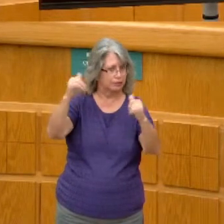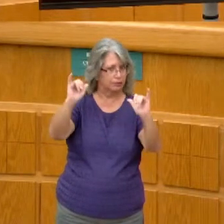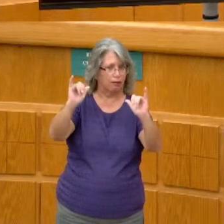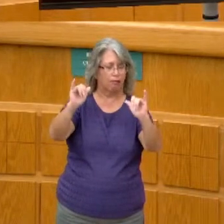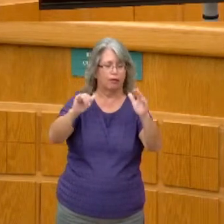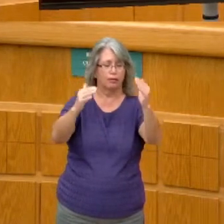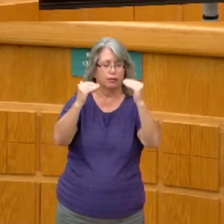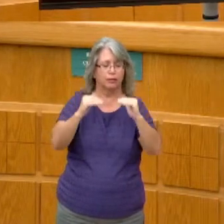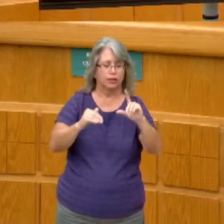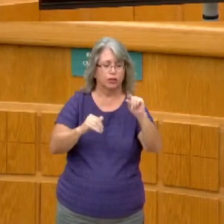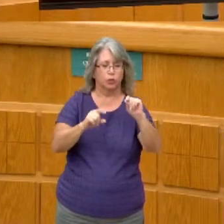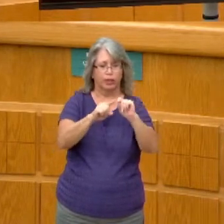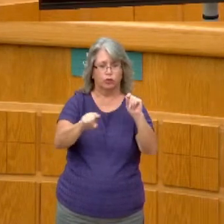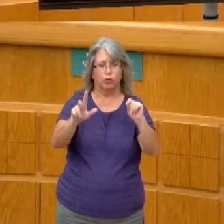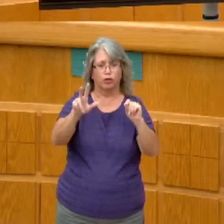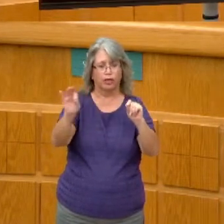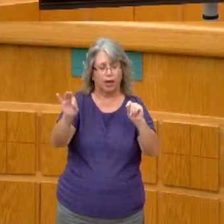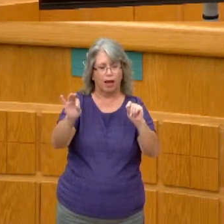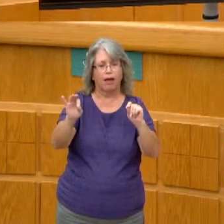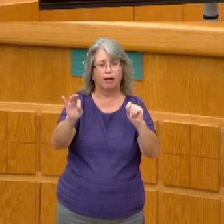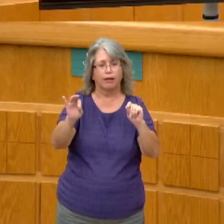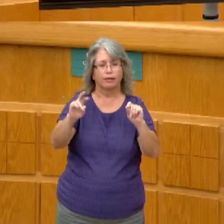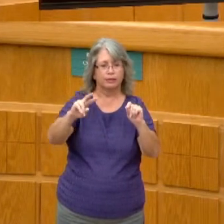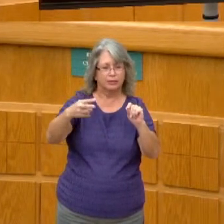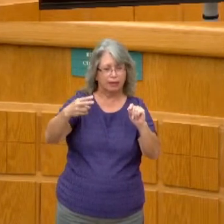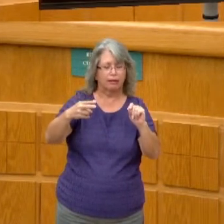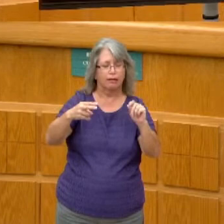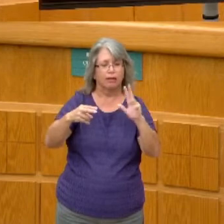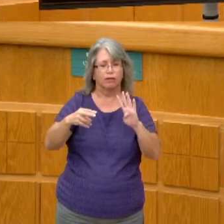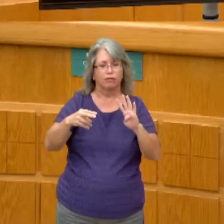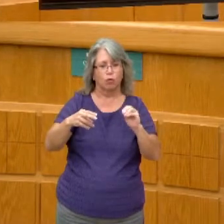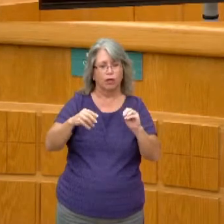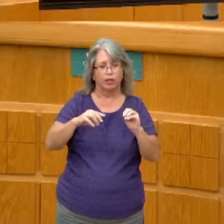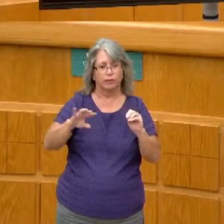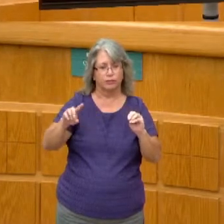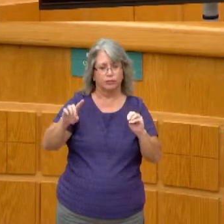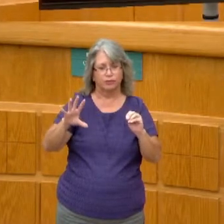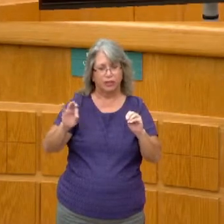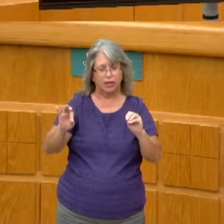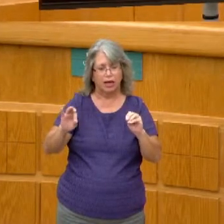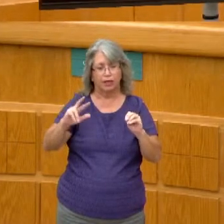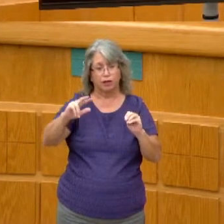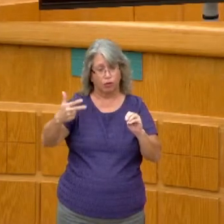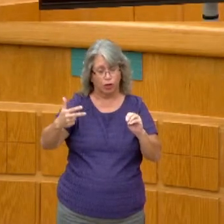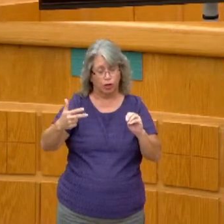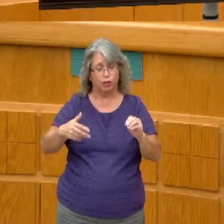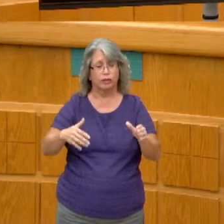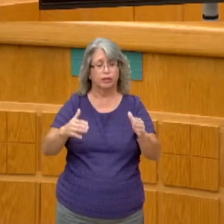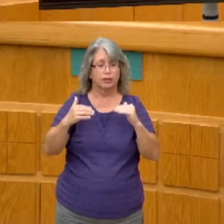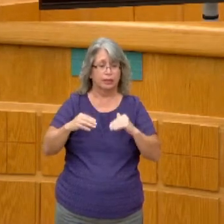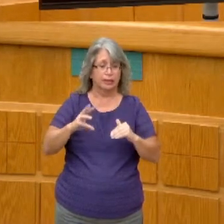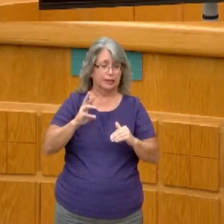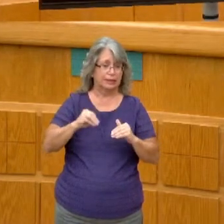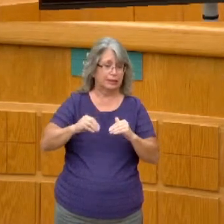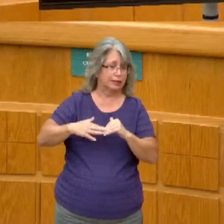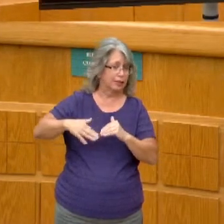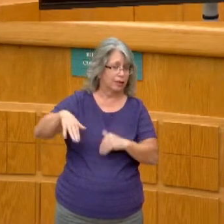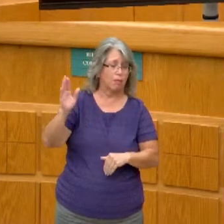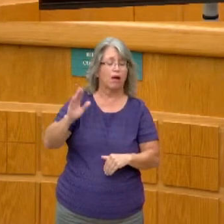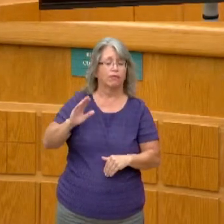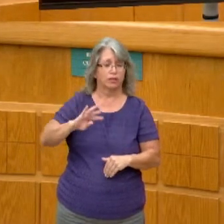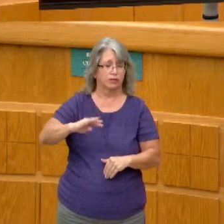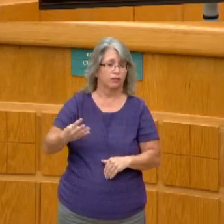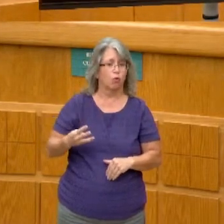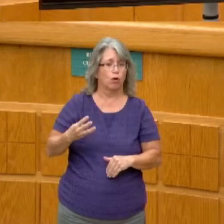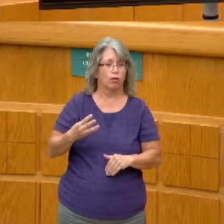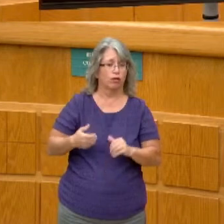20 to 39-year-olds second most, 40 to 59-year-olds the third most, and then 60 plus the fourth most.